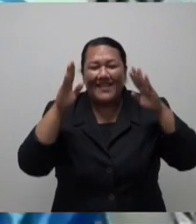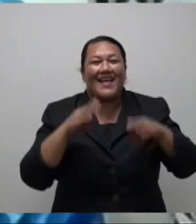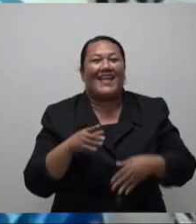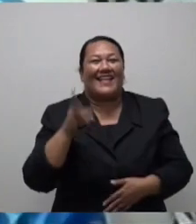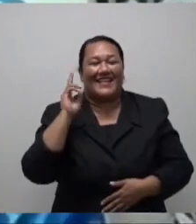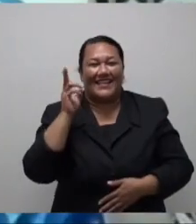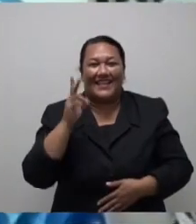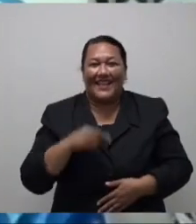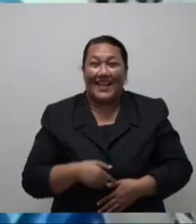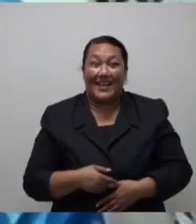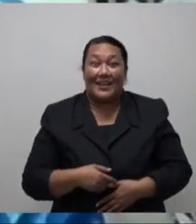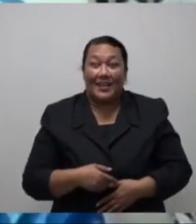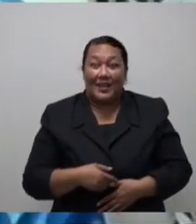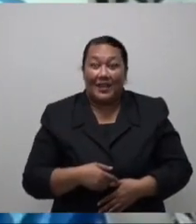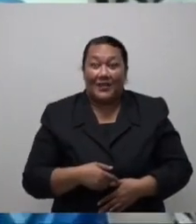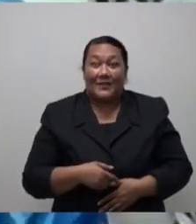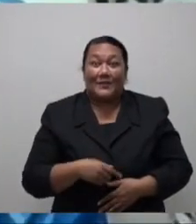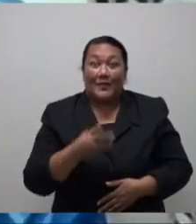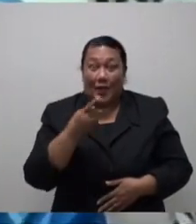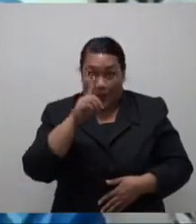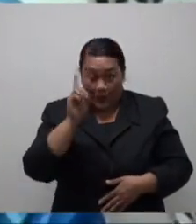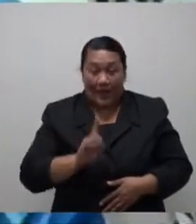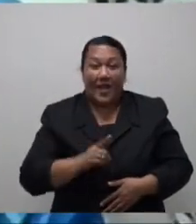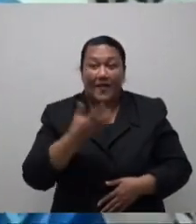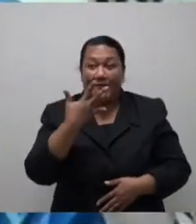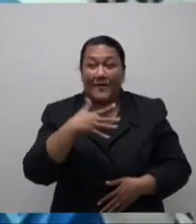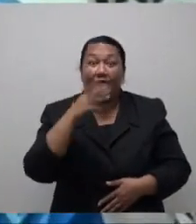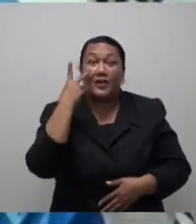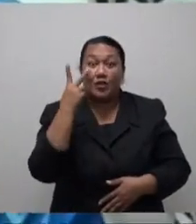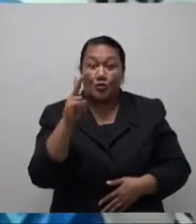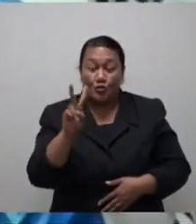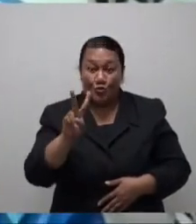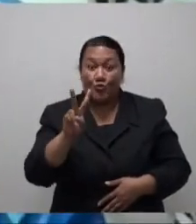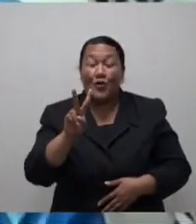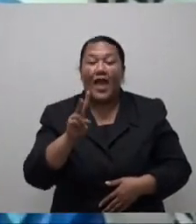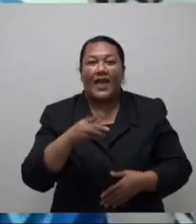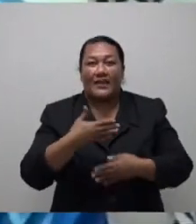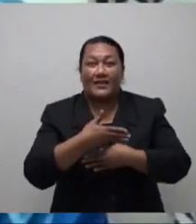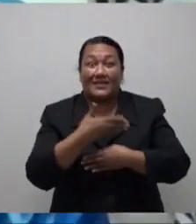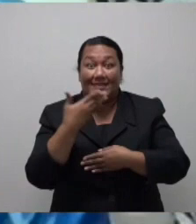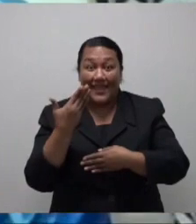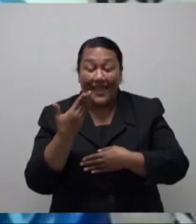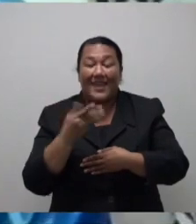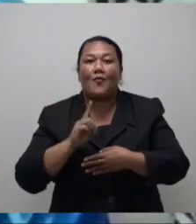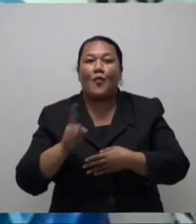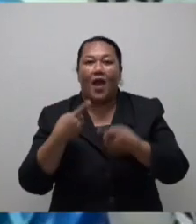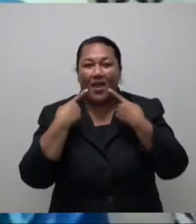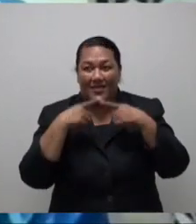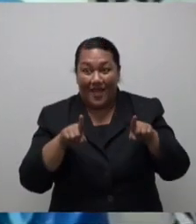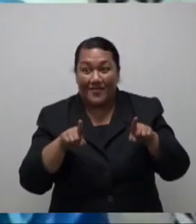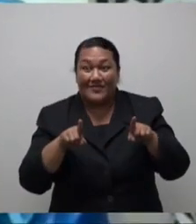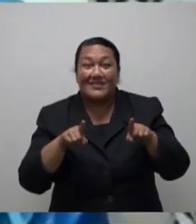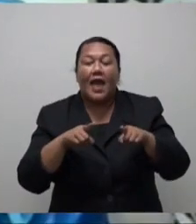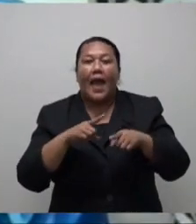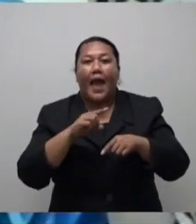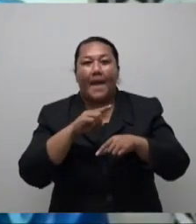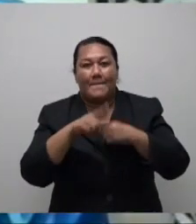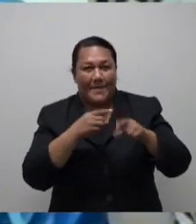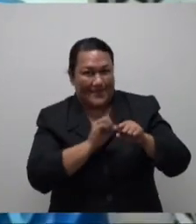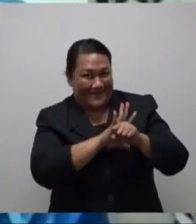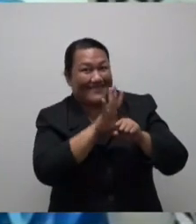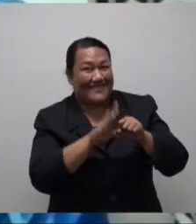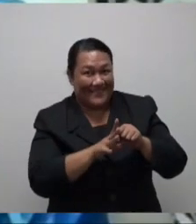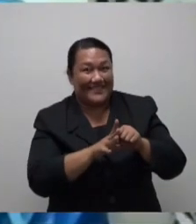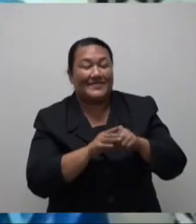is 52 days since the Honorable Prime Minister announced the first case of COVID-19 second